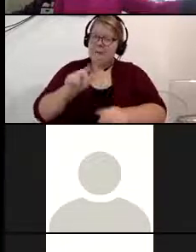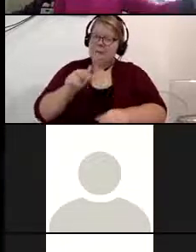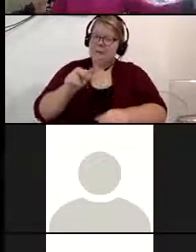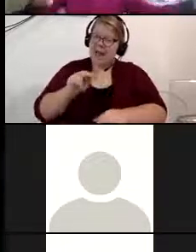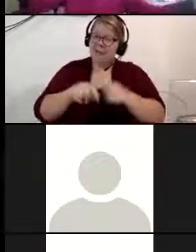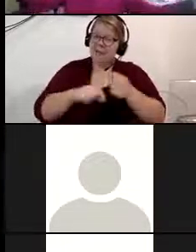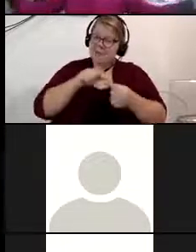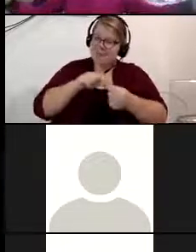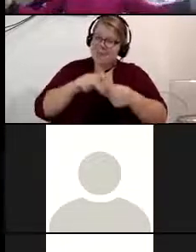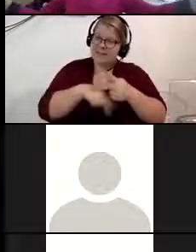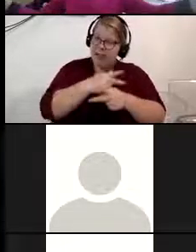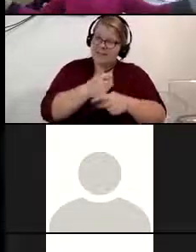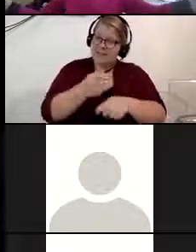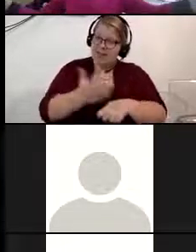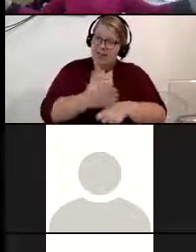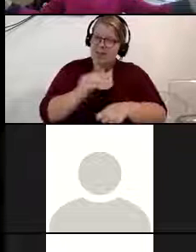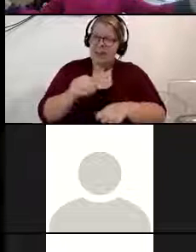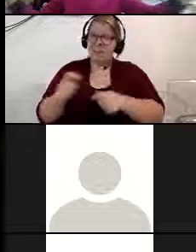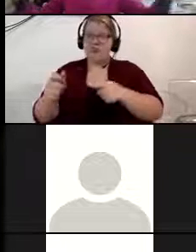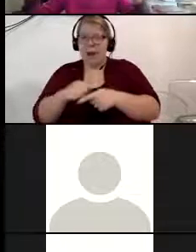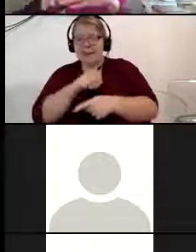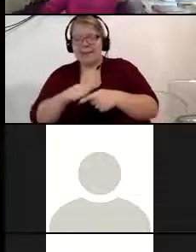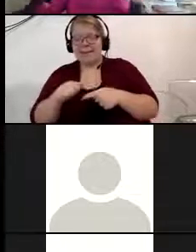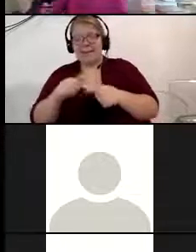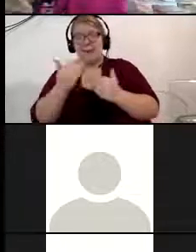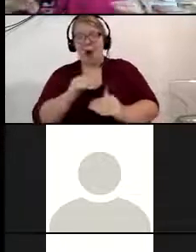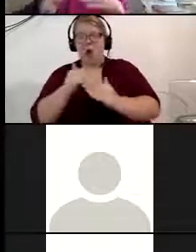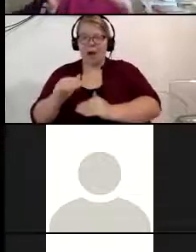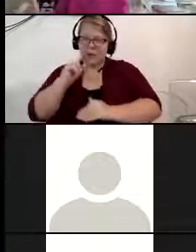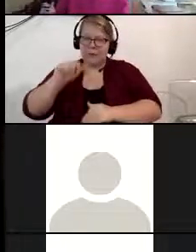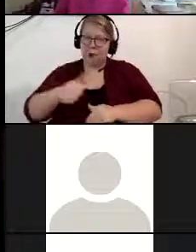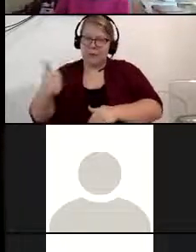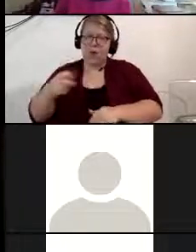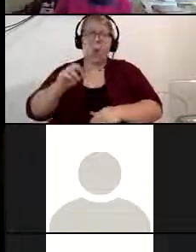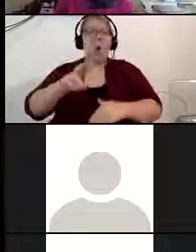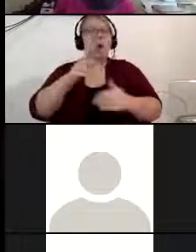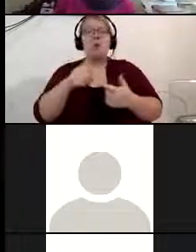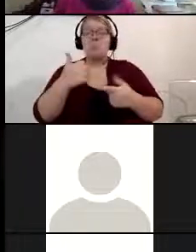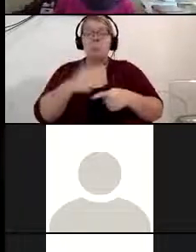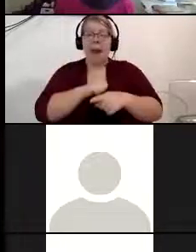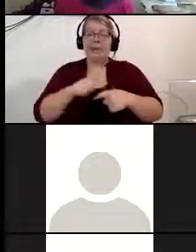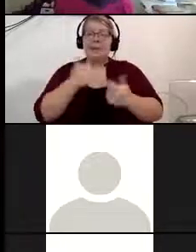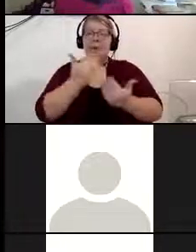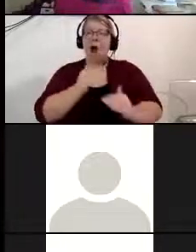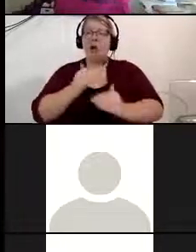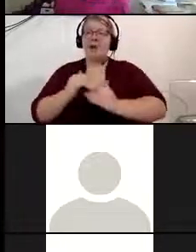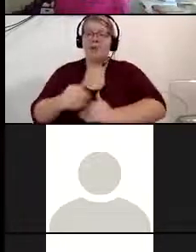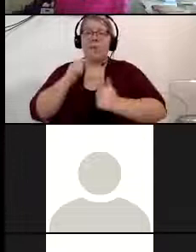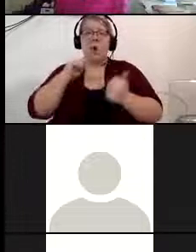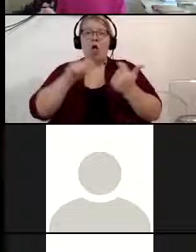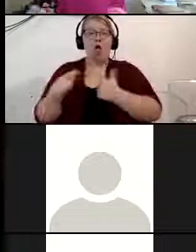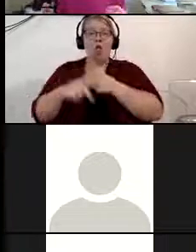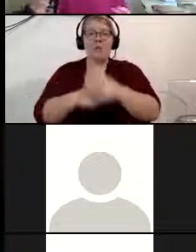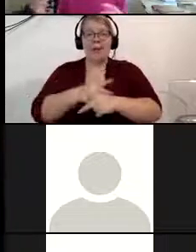of gambling and practice moderation on others, or practice moderation in all forms of gambling,